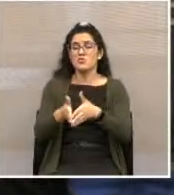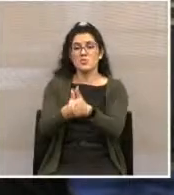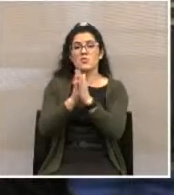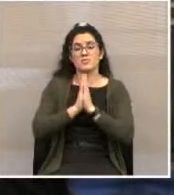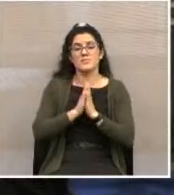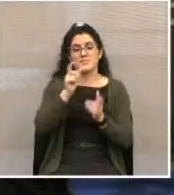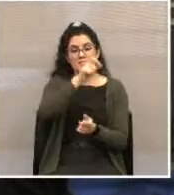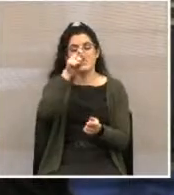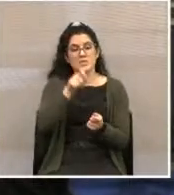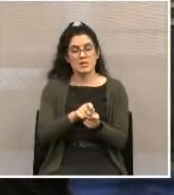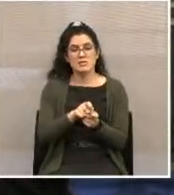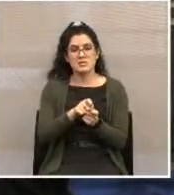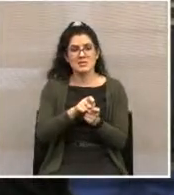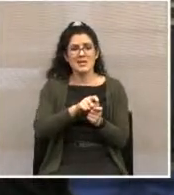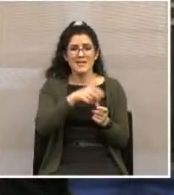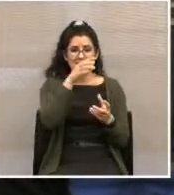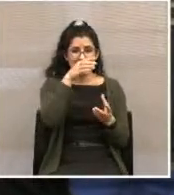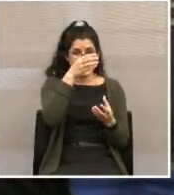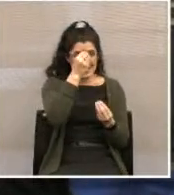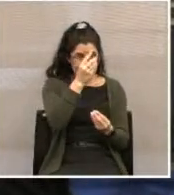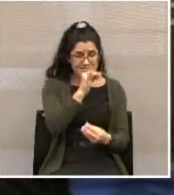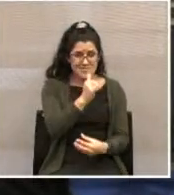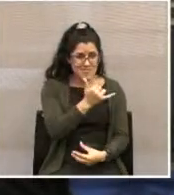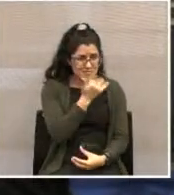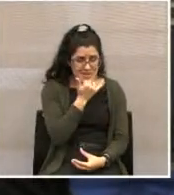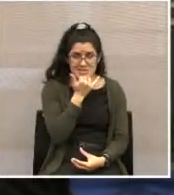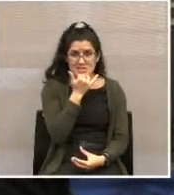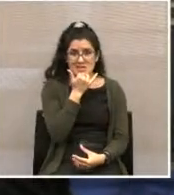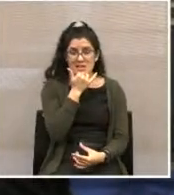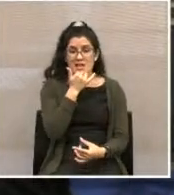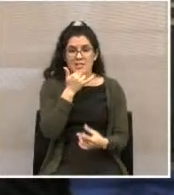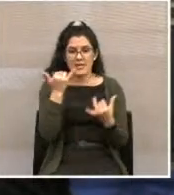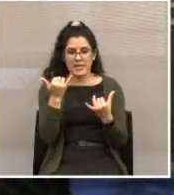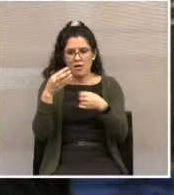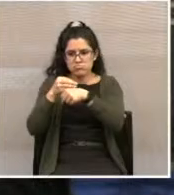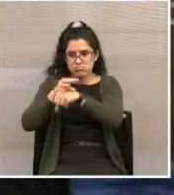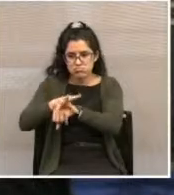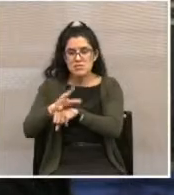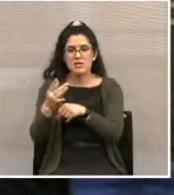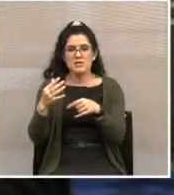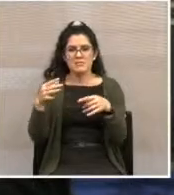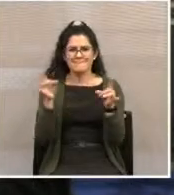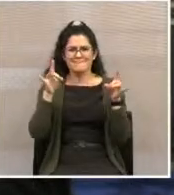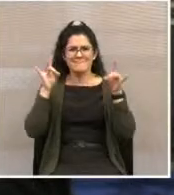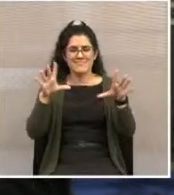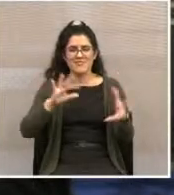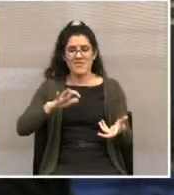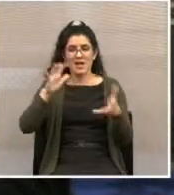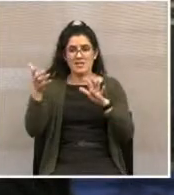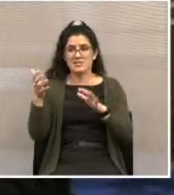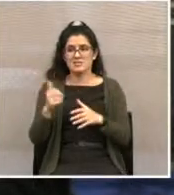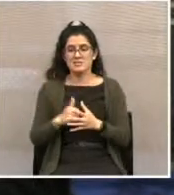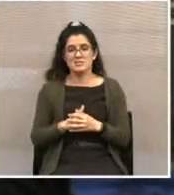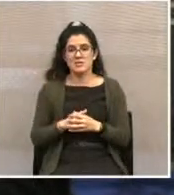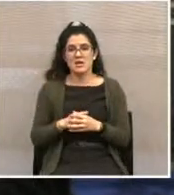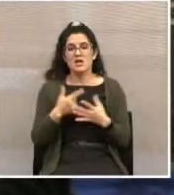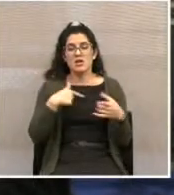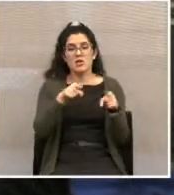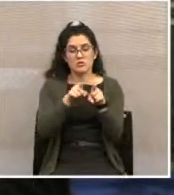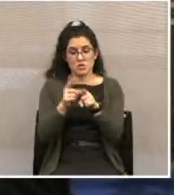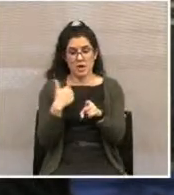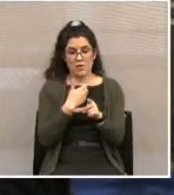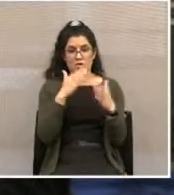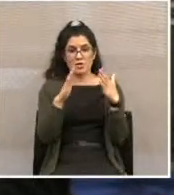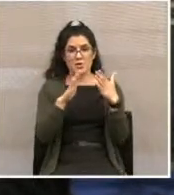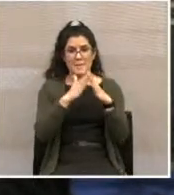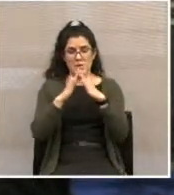specific oversight on the disinformation that is inciting violence, sowing mistrust in our electoral system, and putting our communities